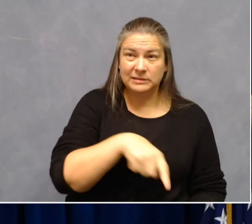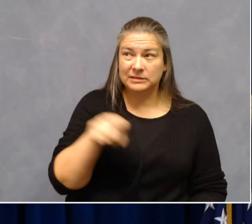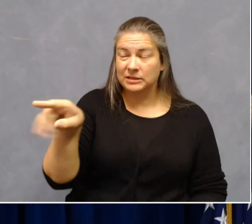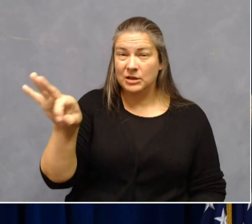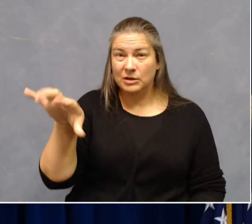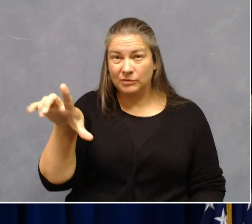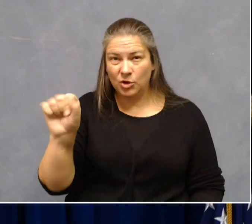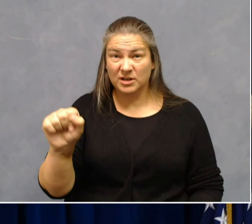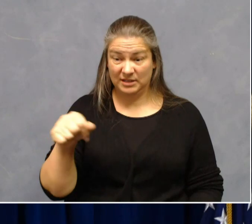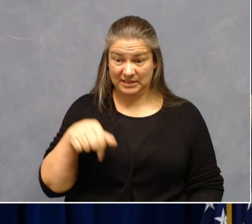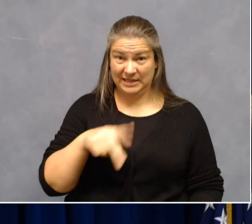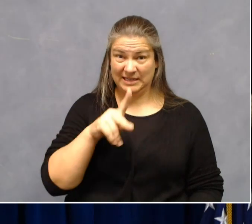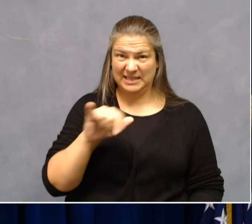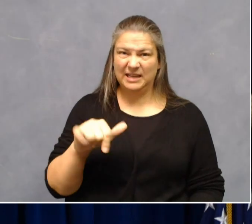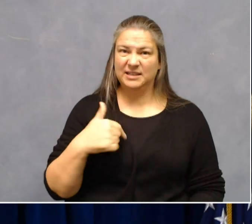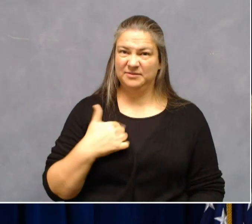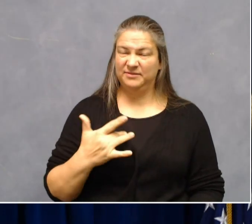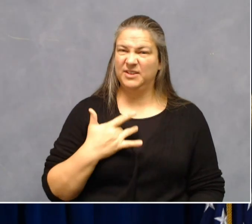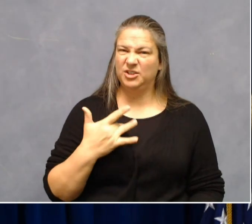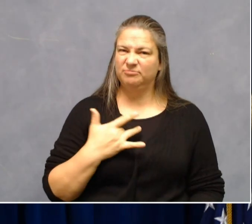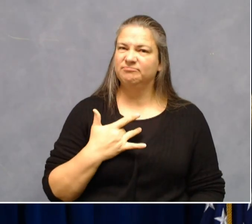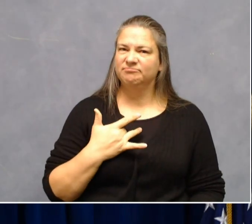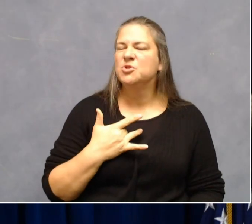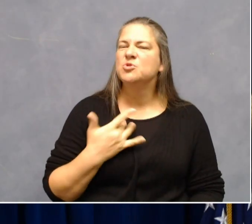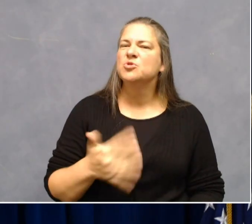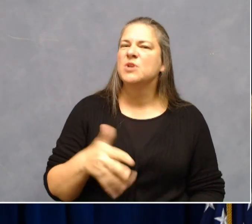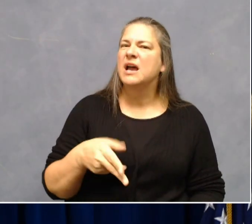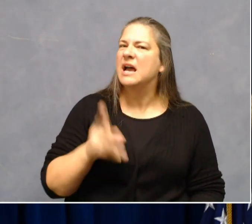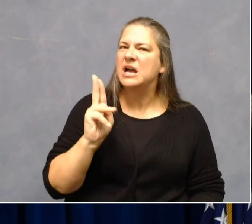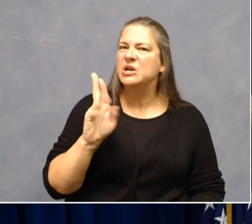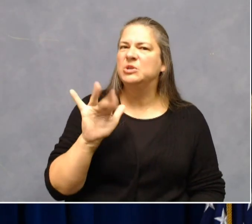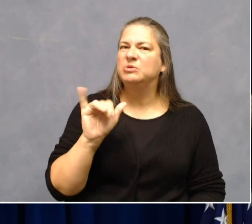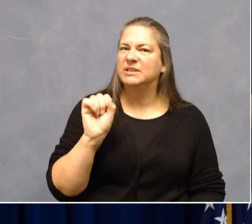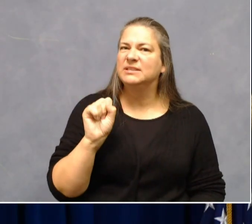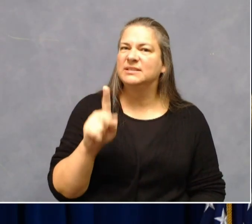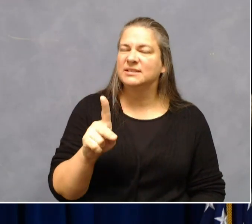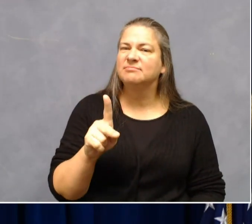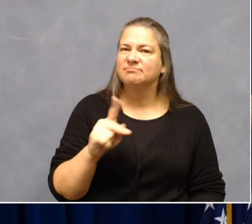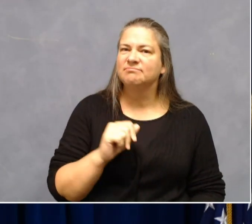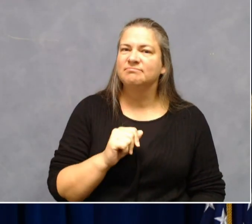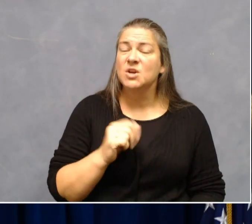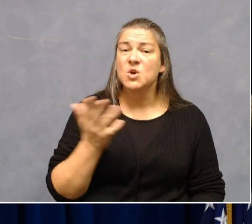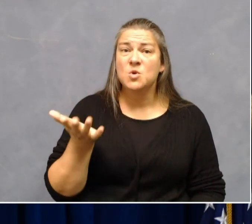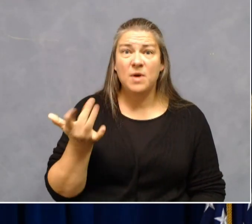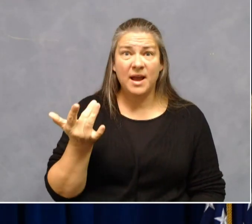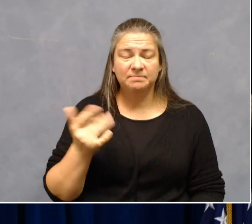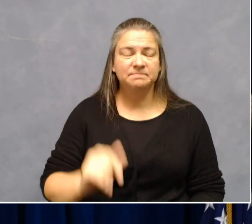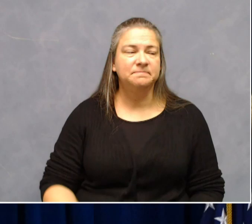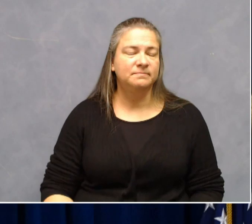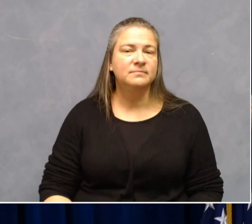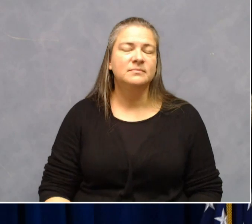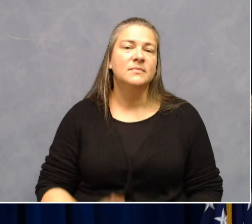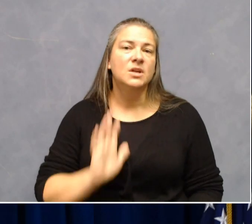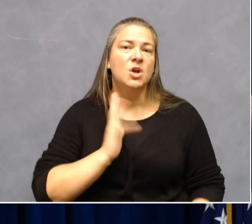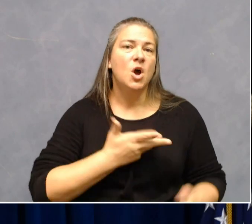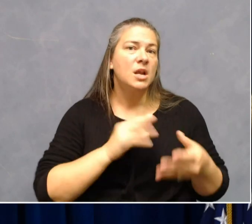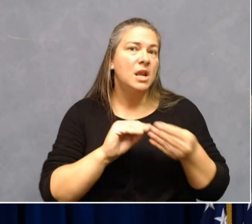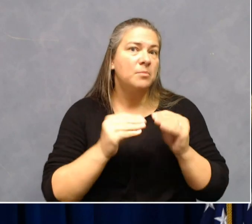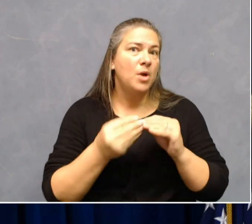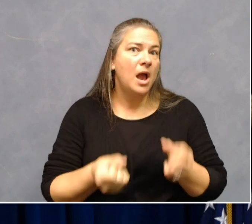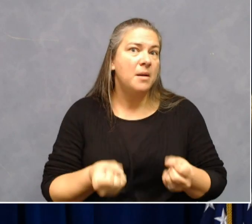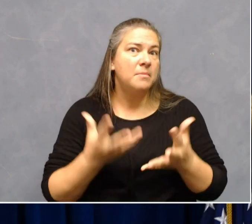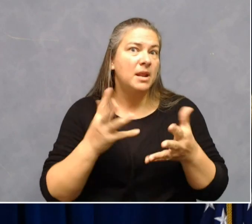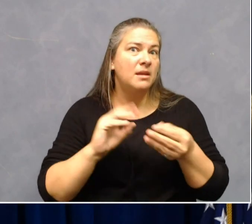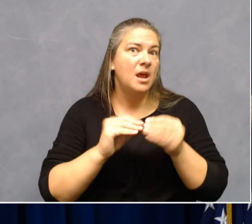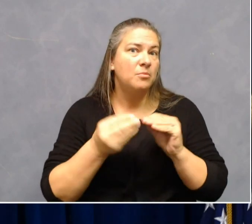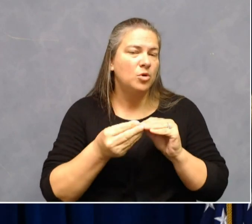the threat is greater. I think it's greater for a couple of reasons. First, our overall number of cases is significantly higher